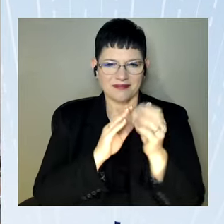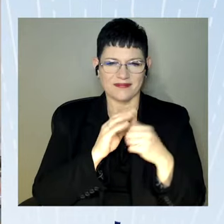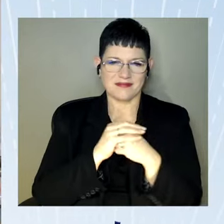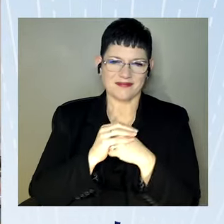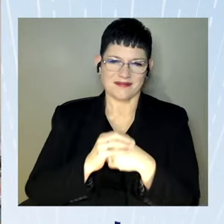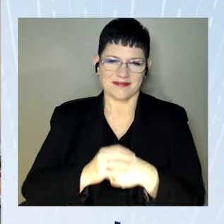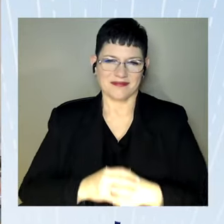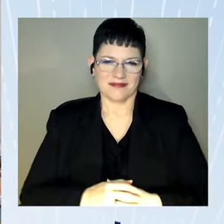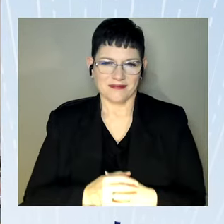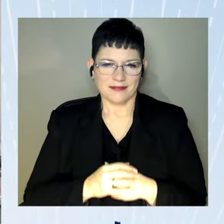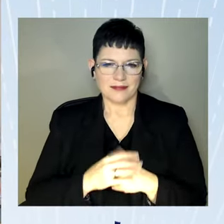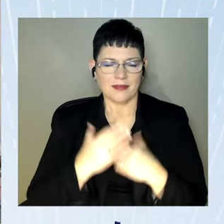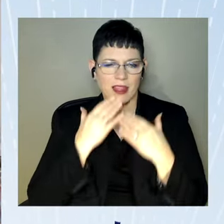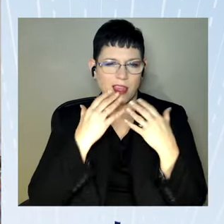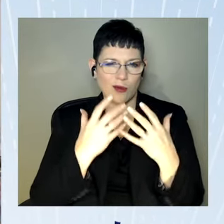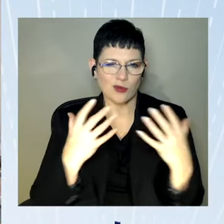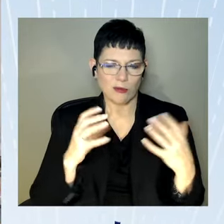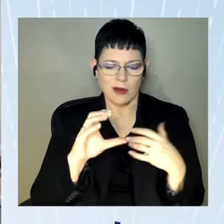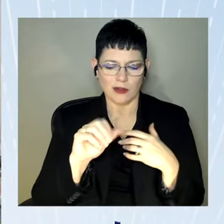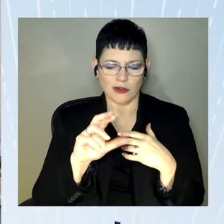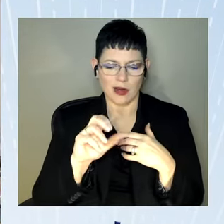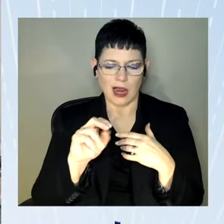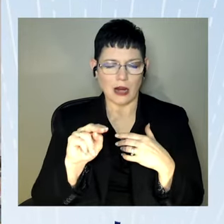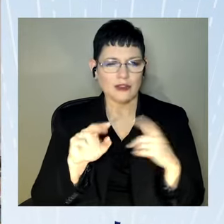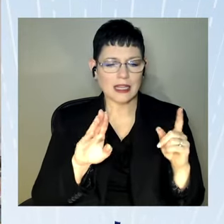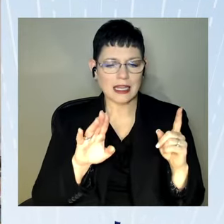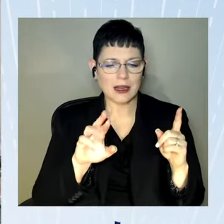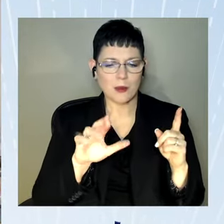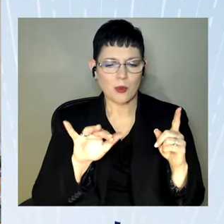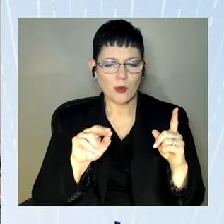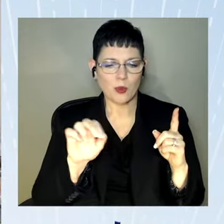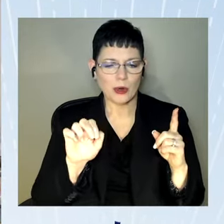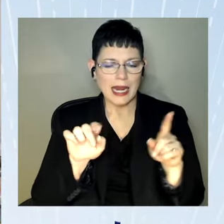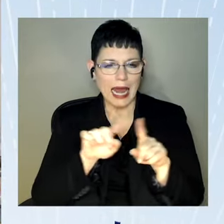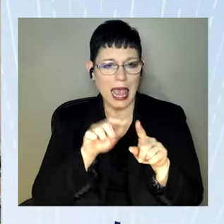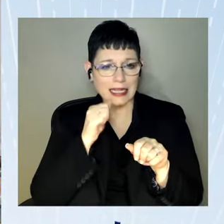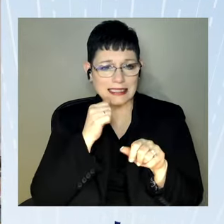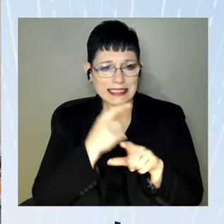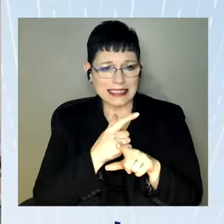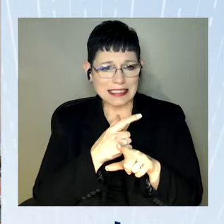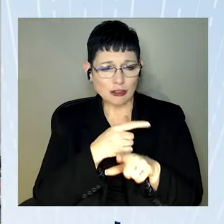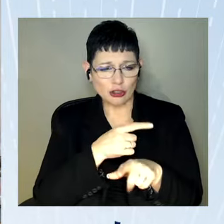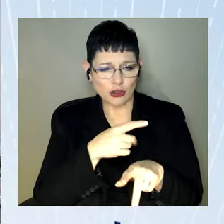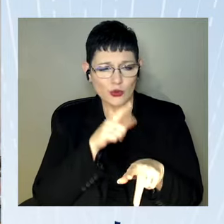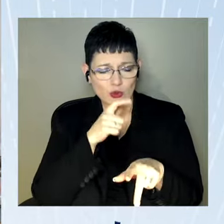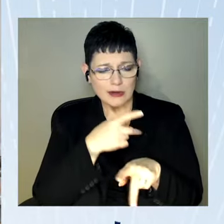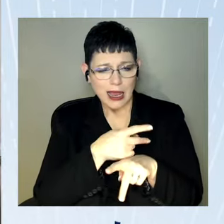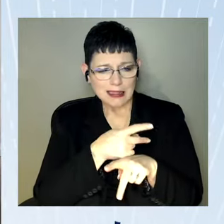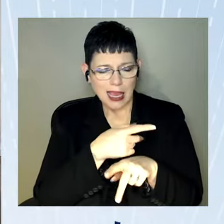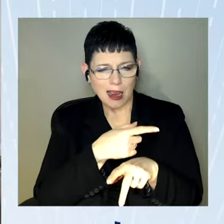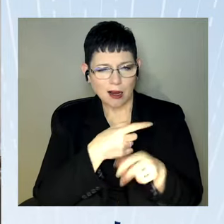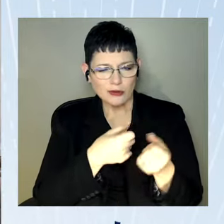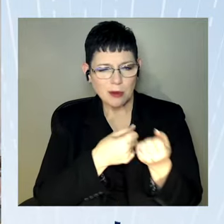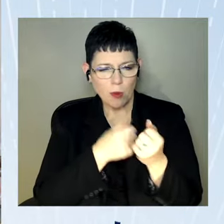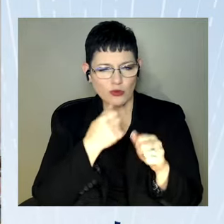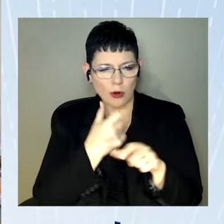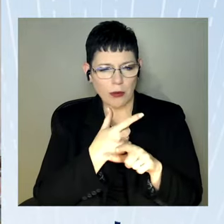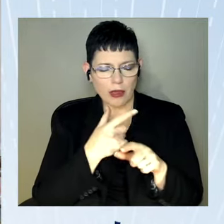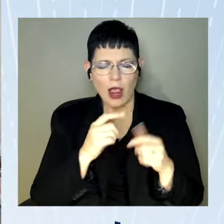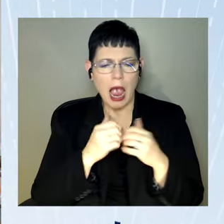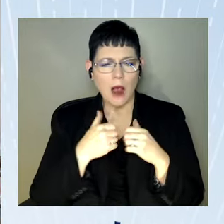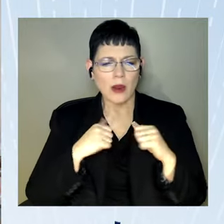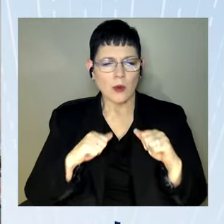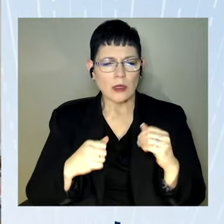Thank you so much, Carson. And Bryn, as a sibling caregiver, can you just talk very briefly about what we can do to support family